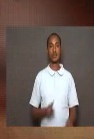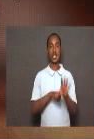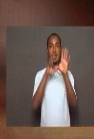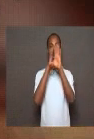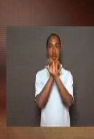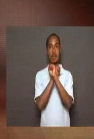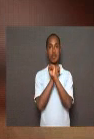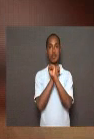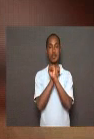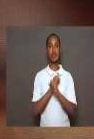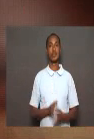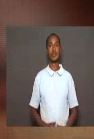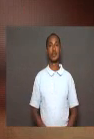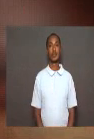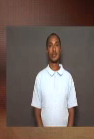Time's up.